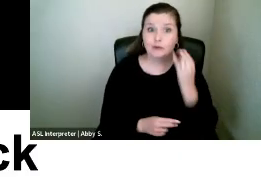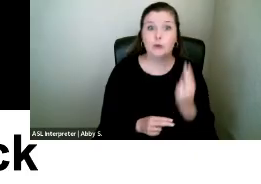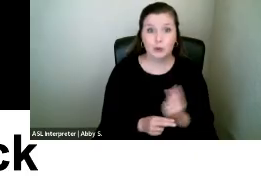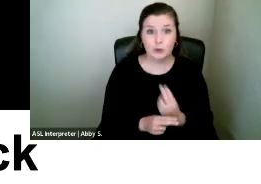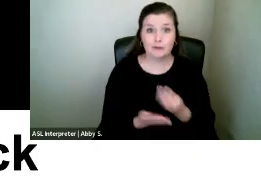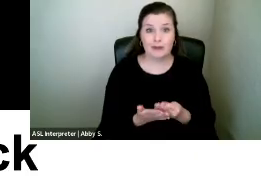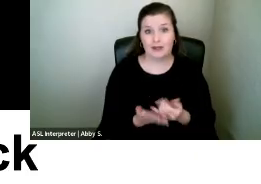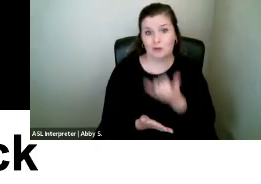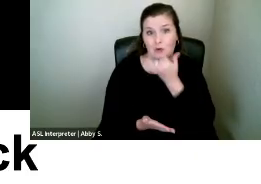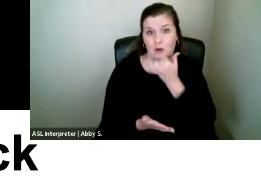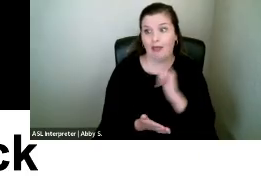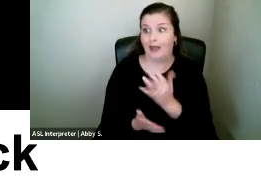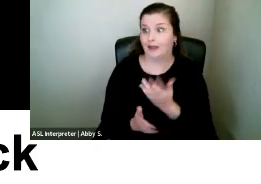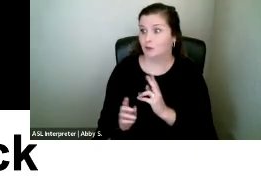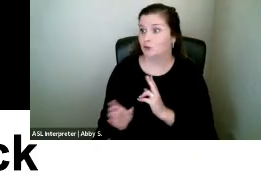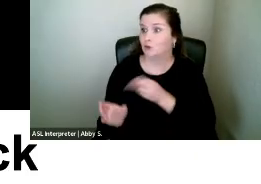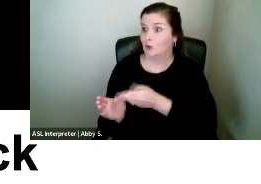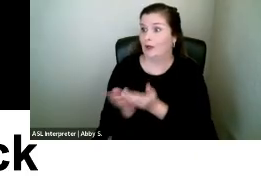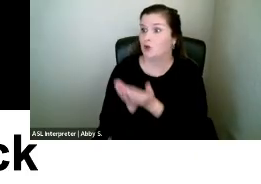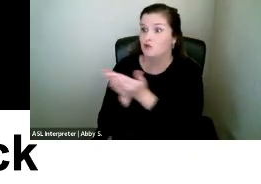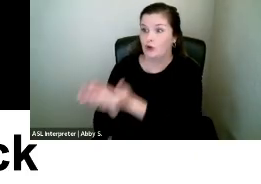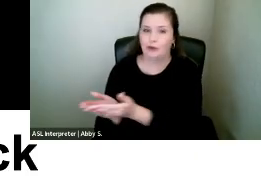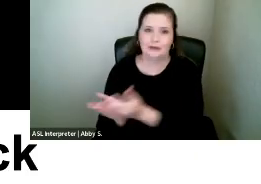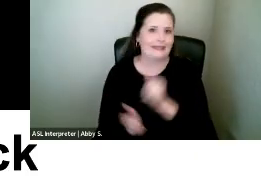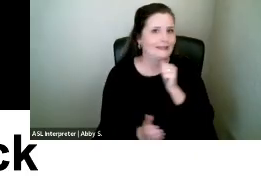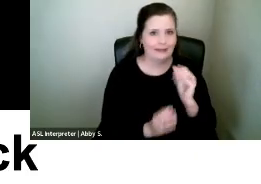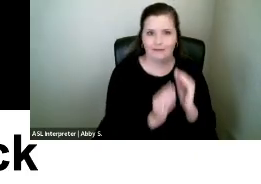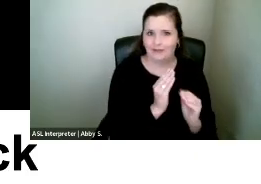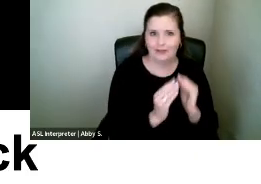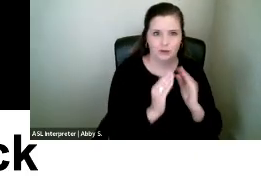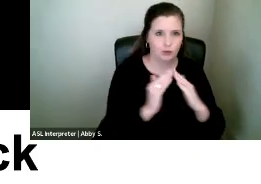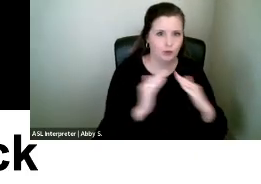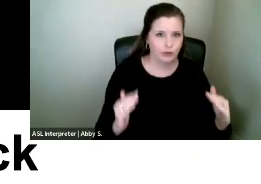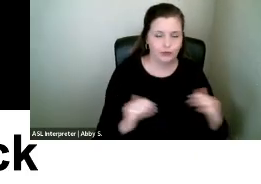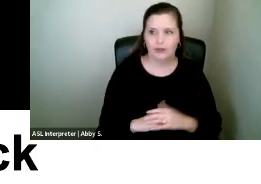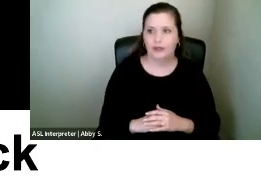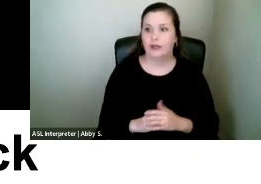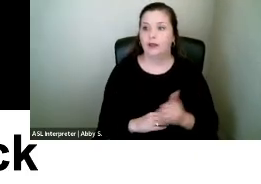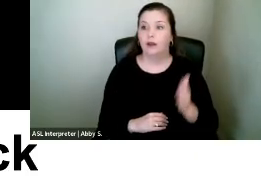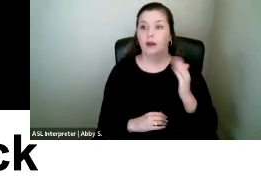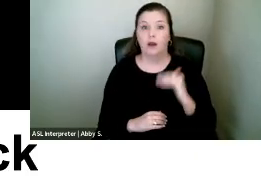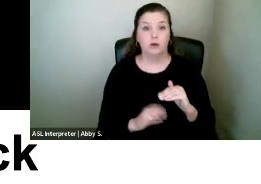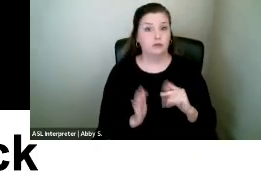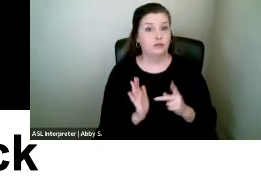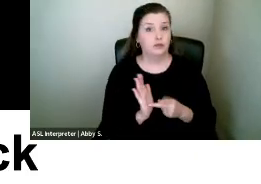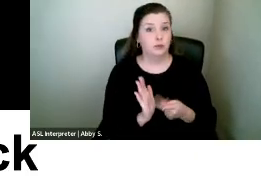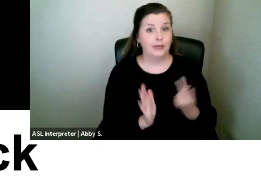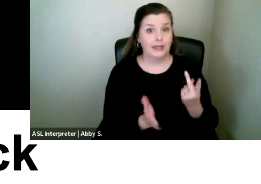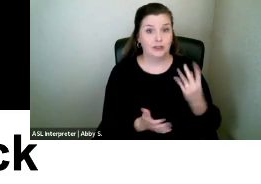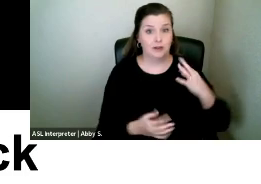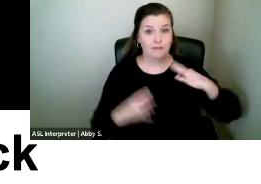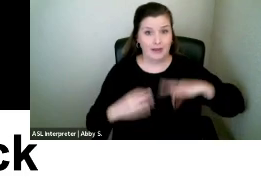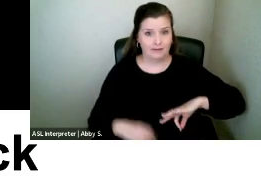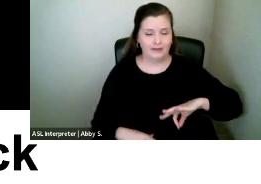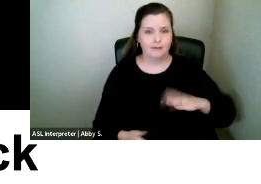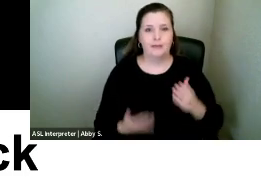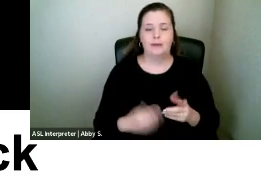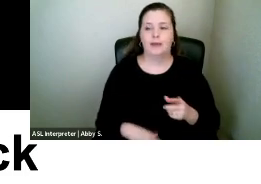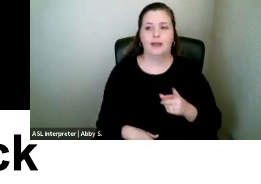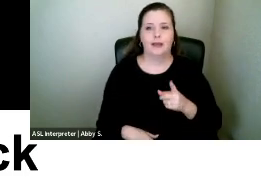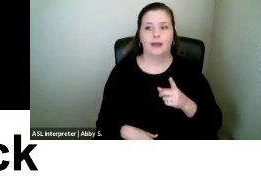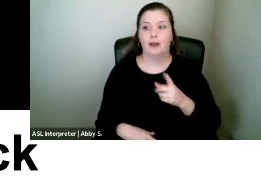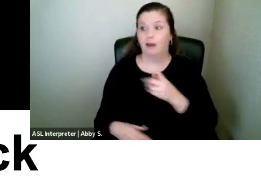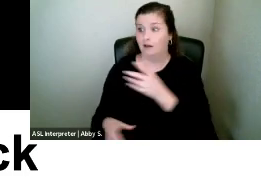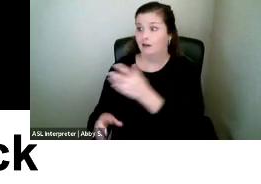cruise instead of fixing your roof. There was a duplication of benefits. You maybe didn't tell one agency that